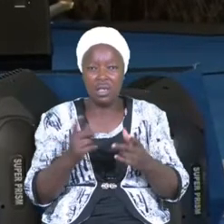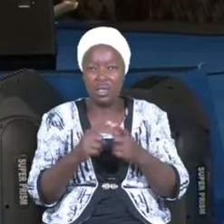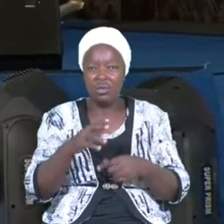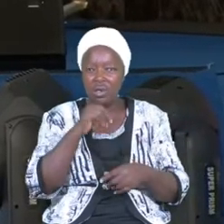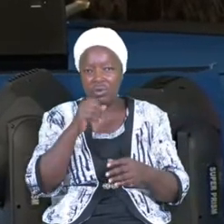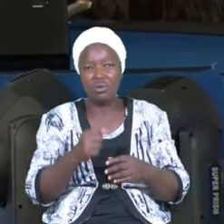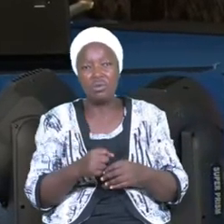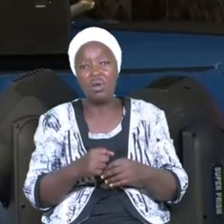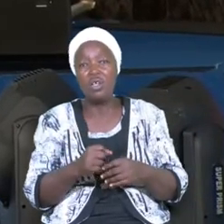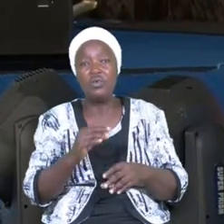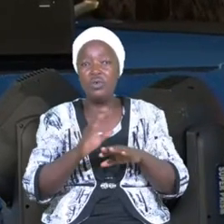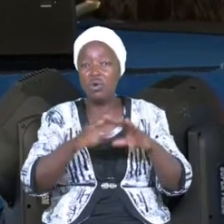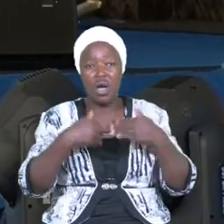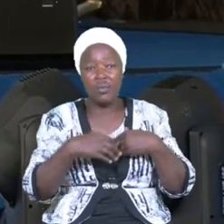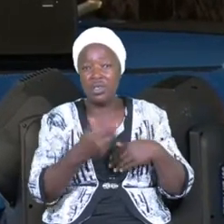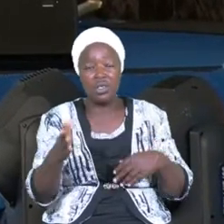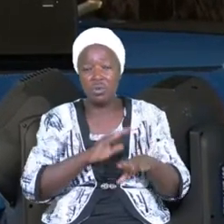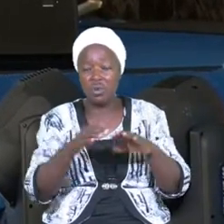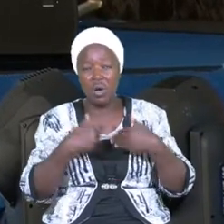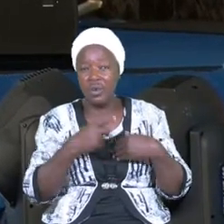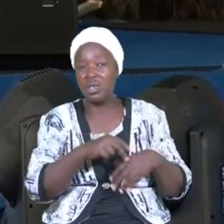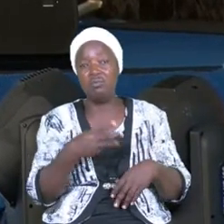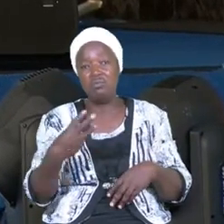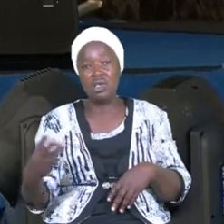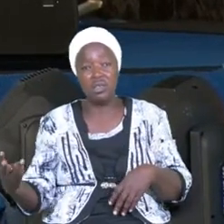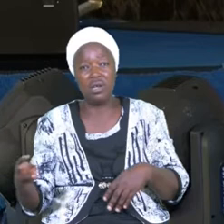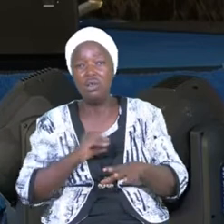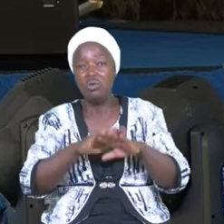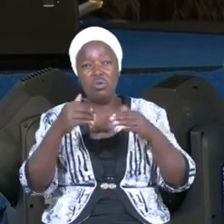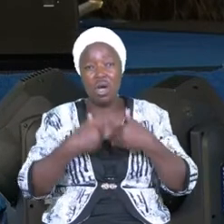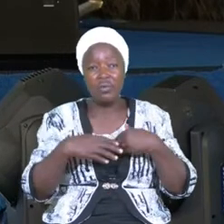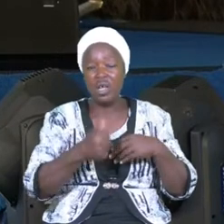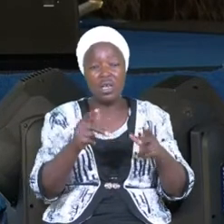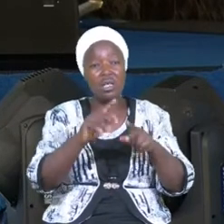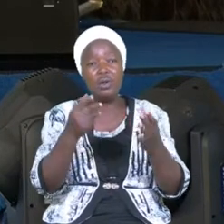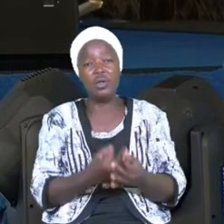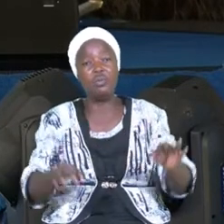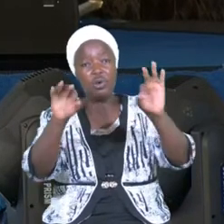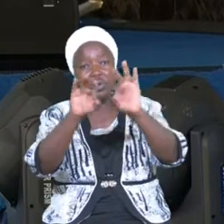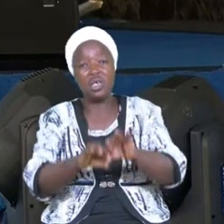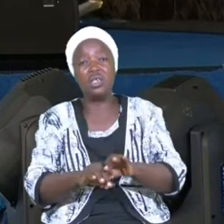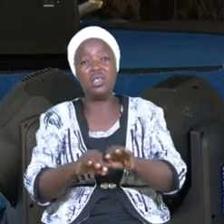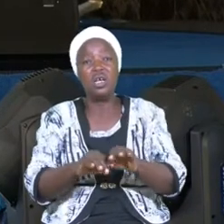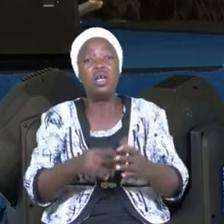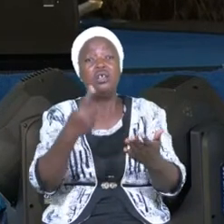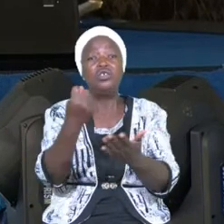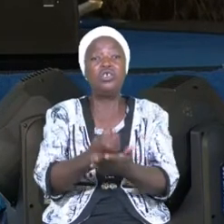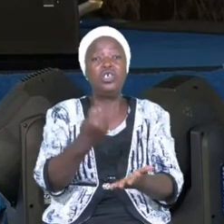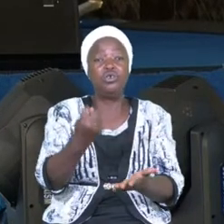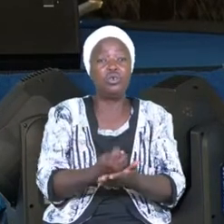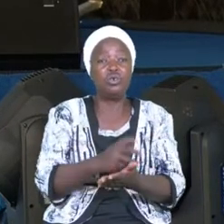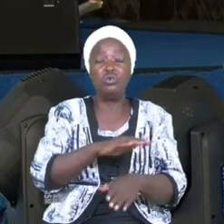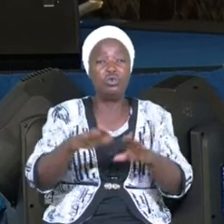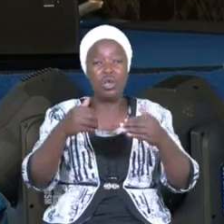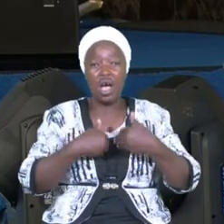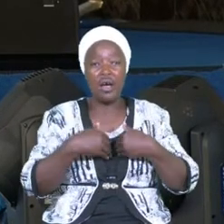You don't have any property. You don't have any precious treasure. You don't have